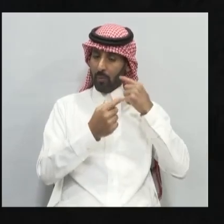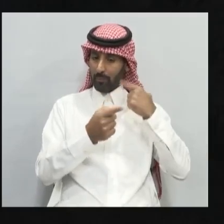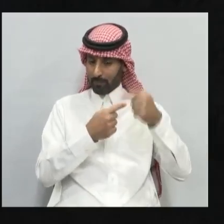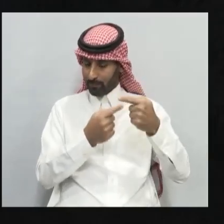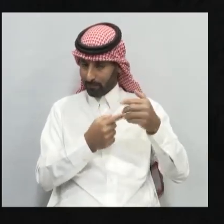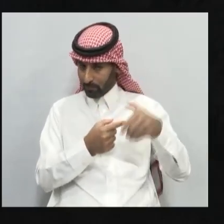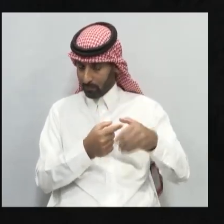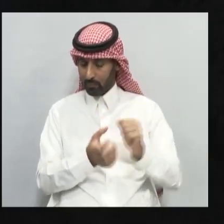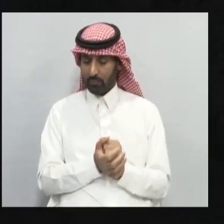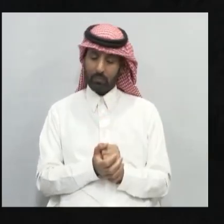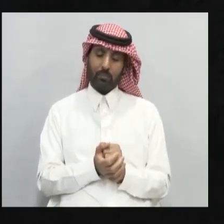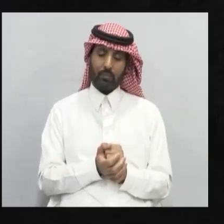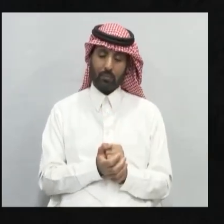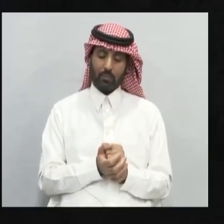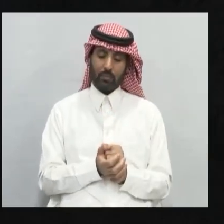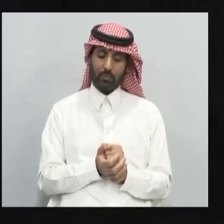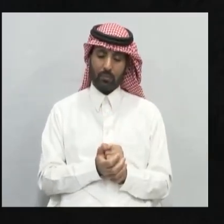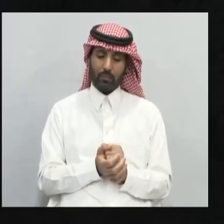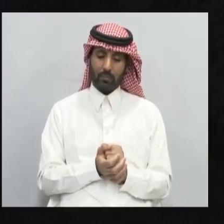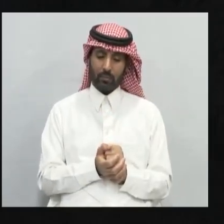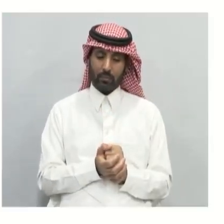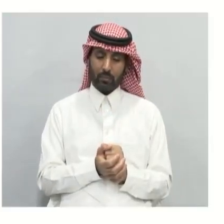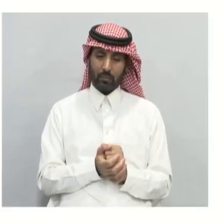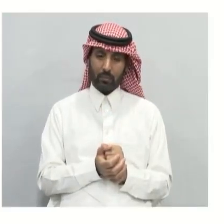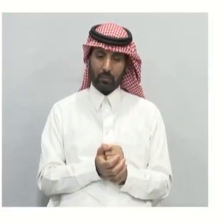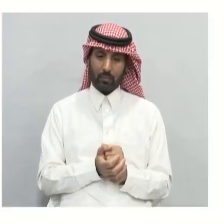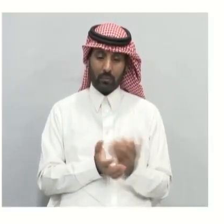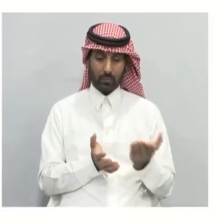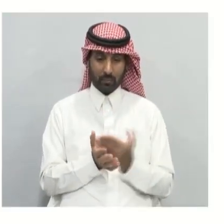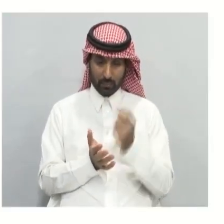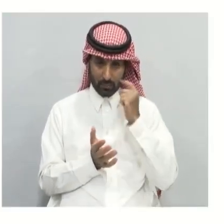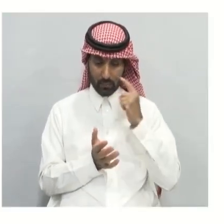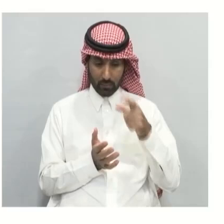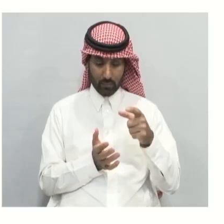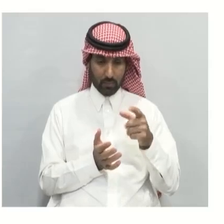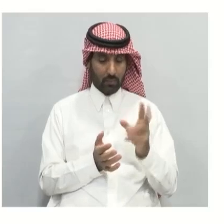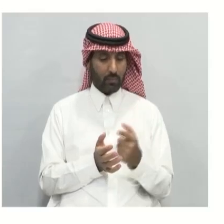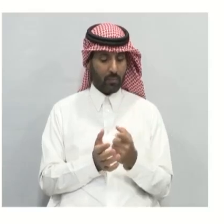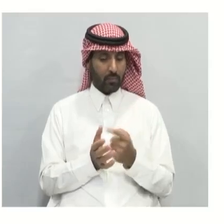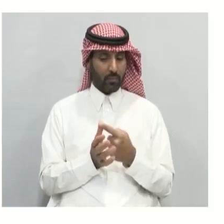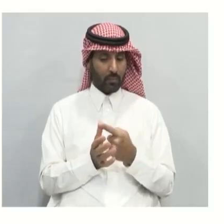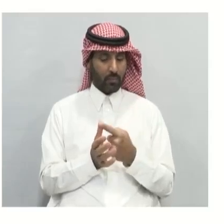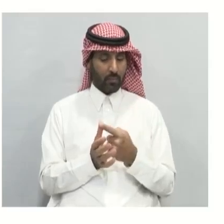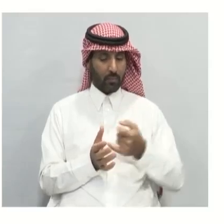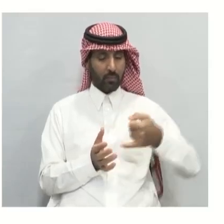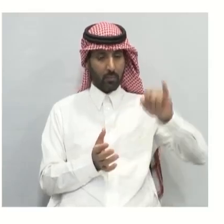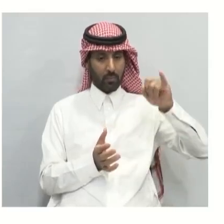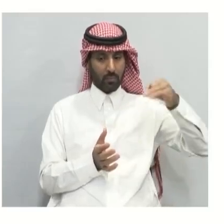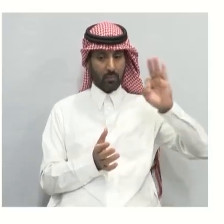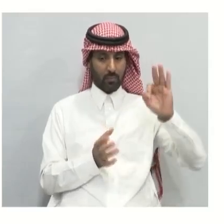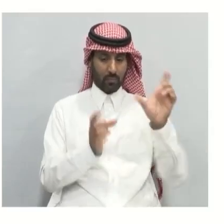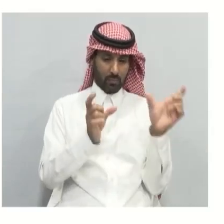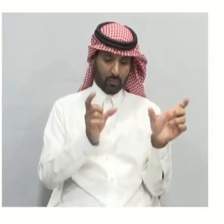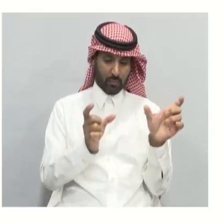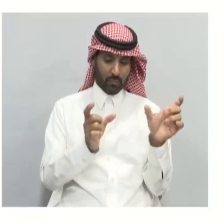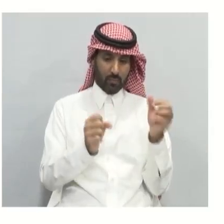them in the past or would affect us in the present. And you can notice in here that we have used in the F clause had,